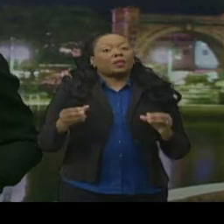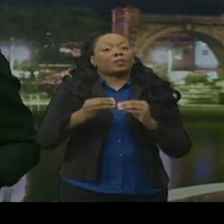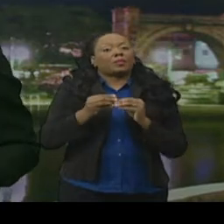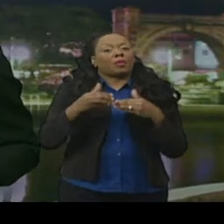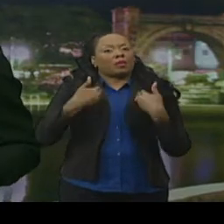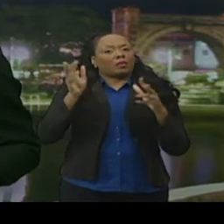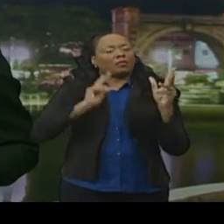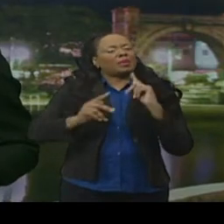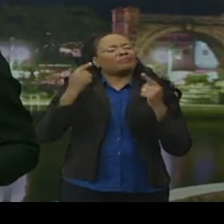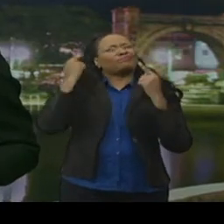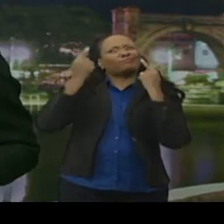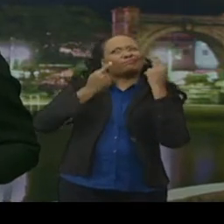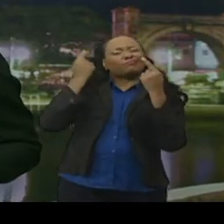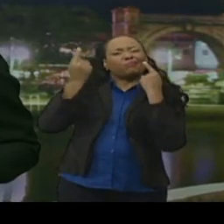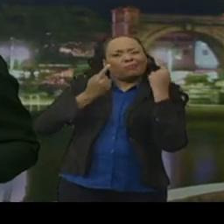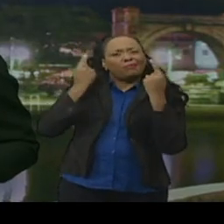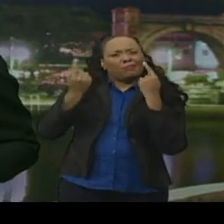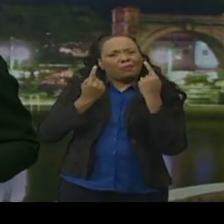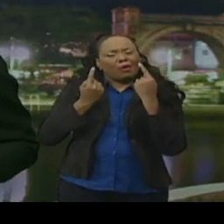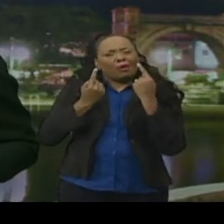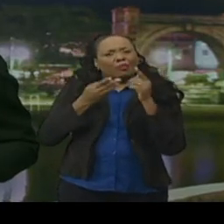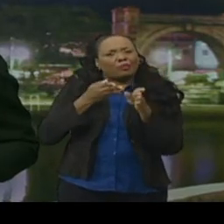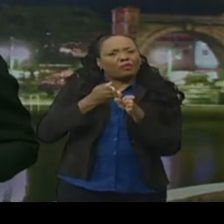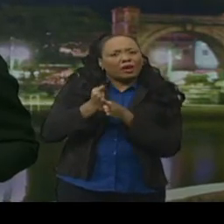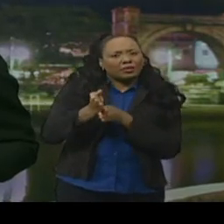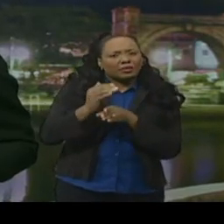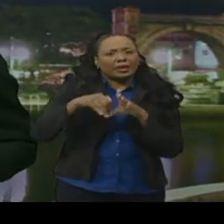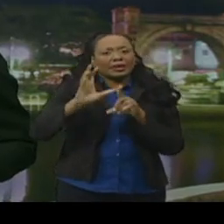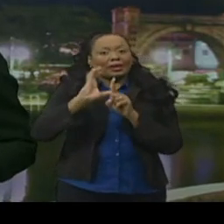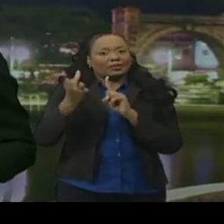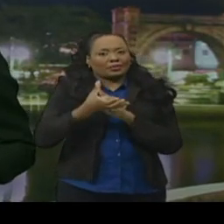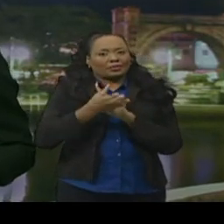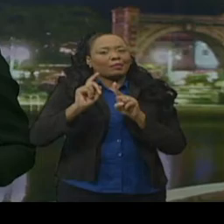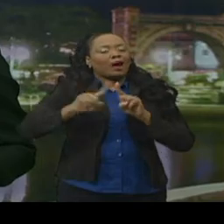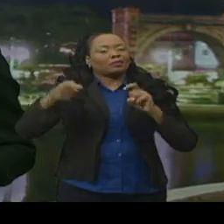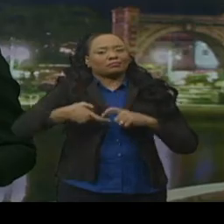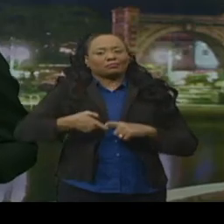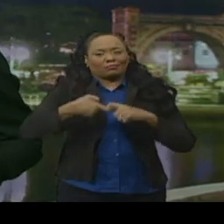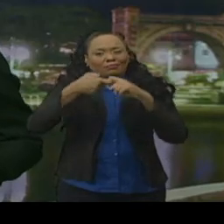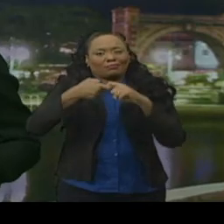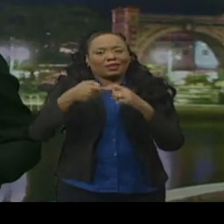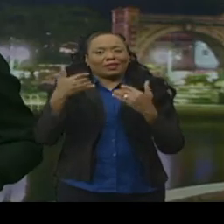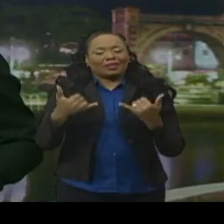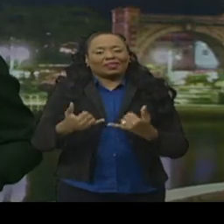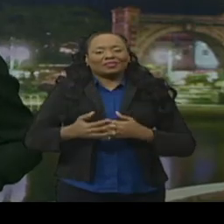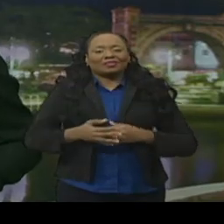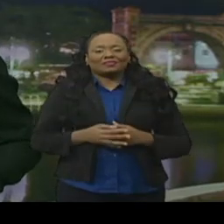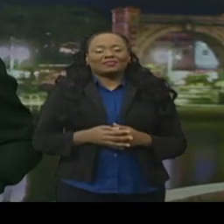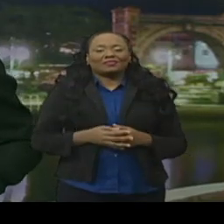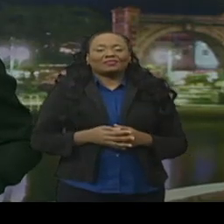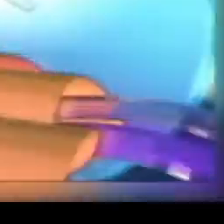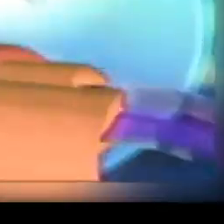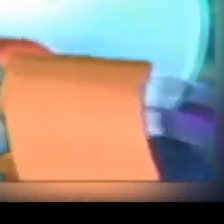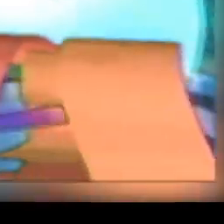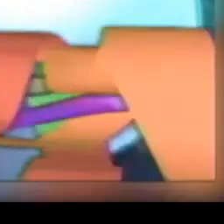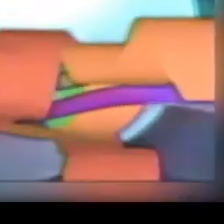More young people considering careers in the cultural industries. That story and more coming up after the break.